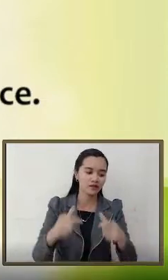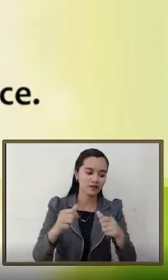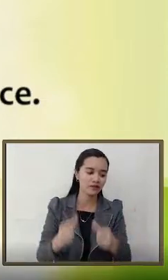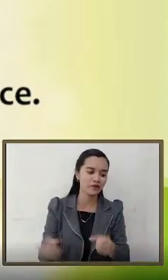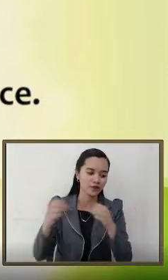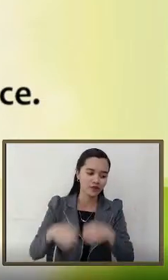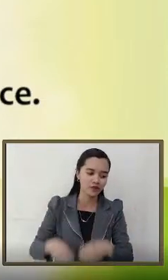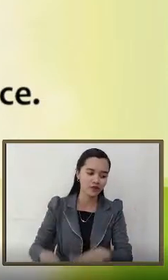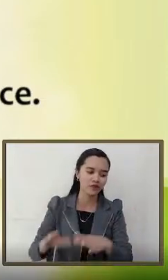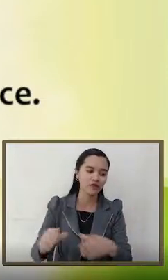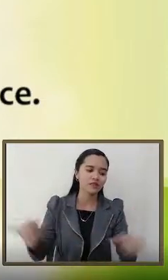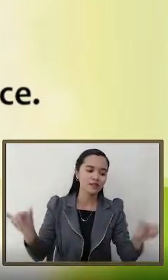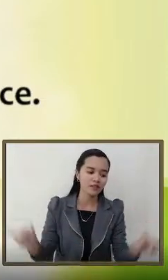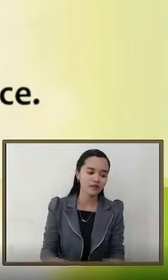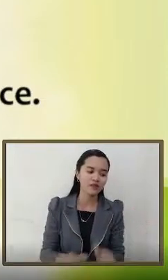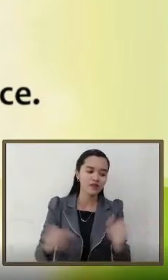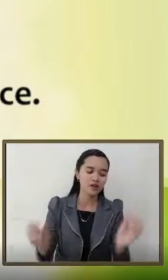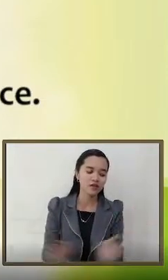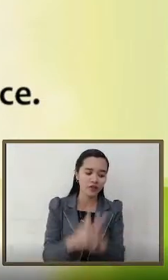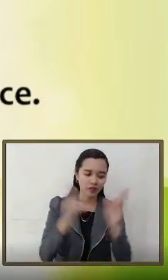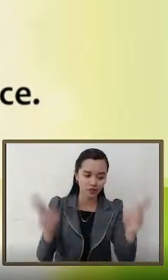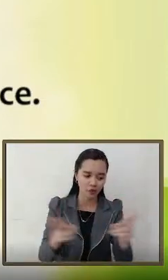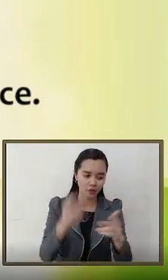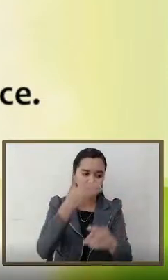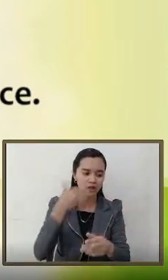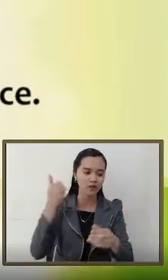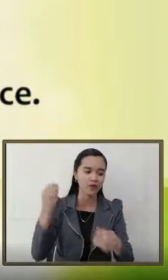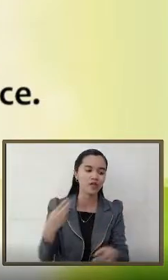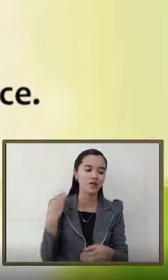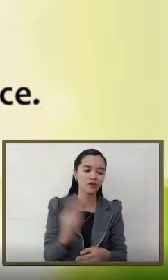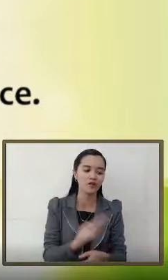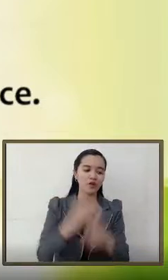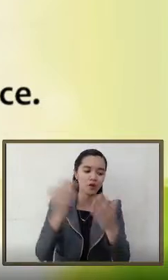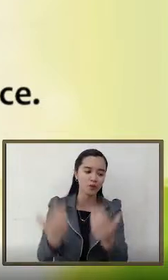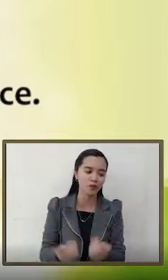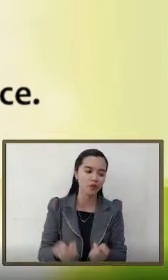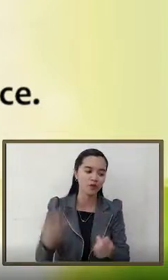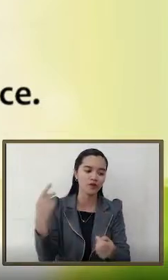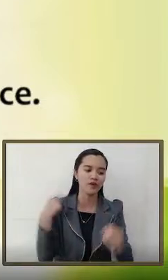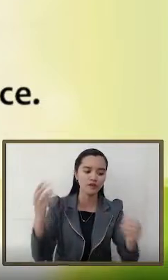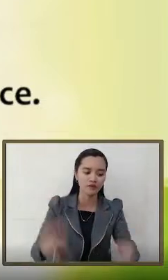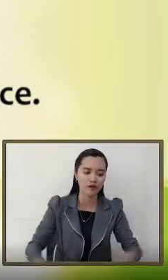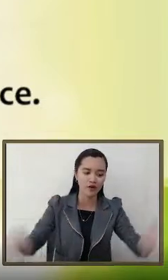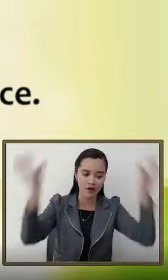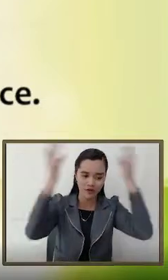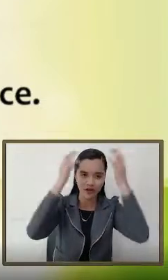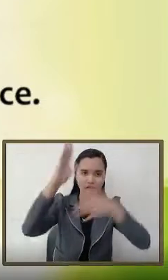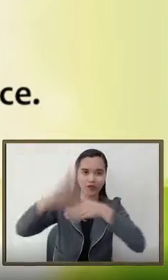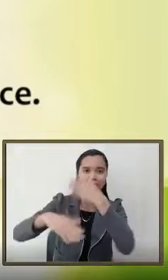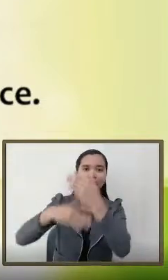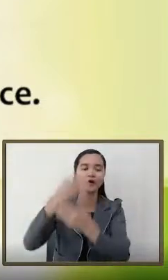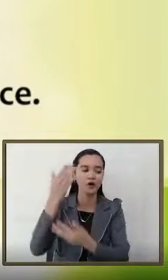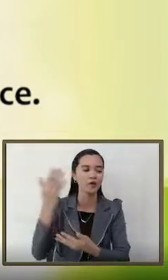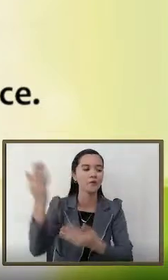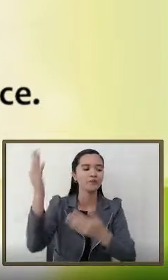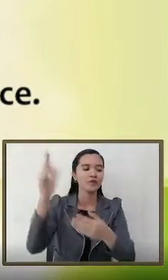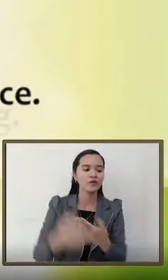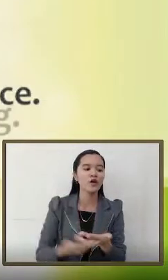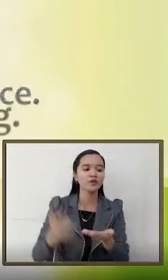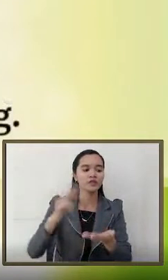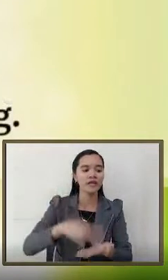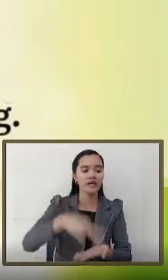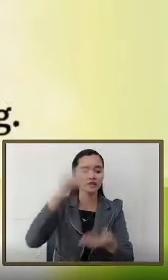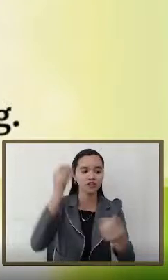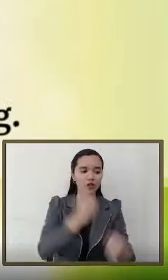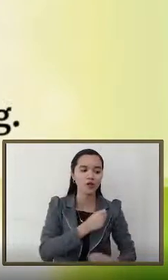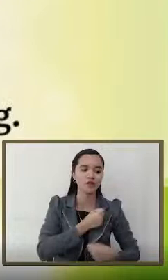the battle's on and the victory's won, may we wear the crown before. Come on, everybody, sing it.